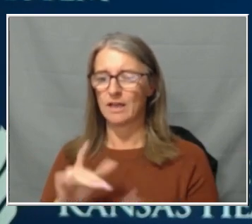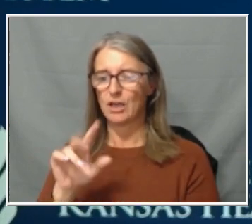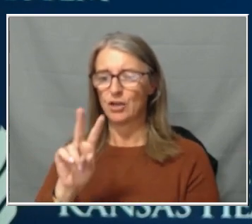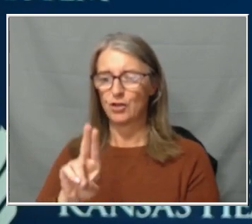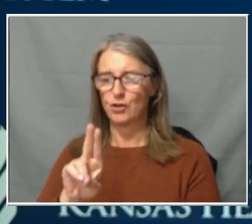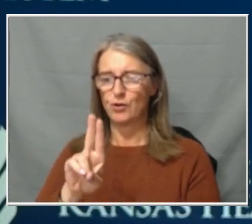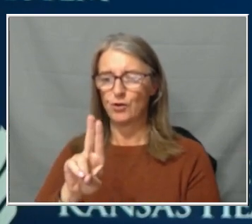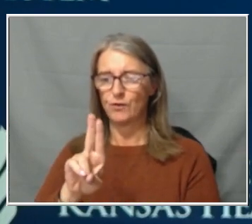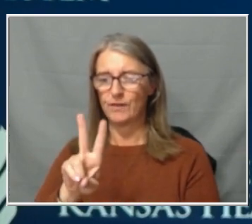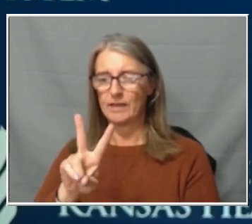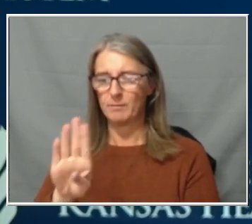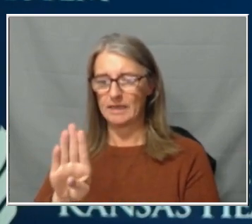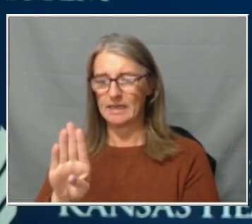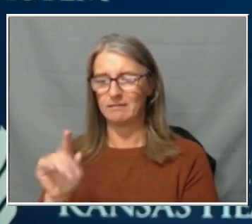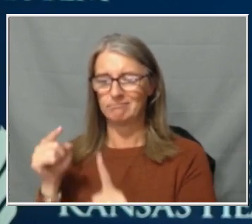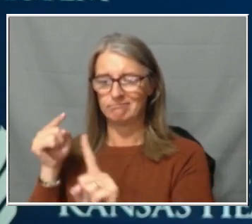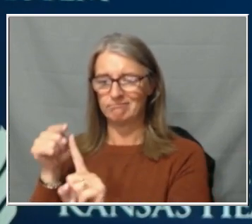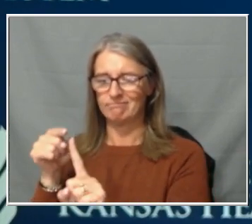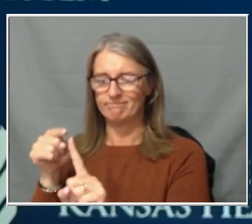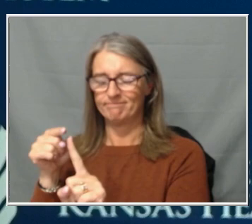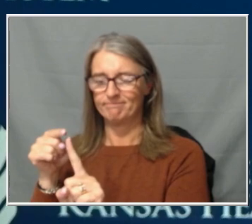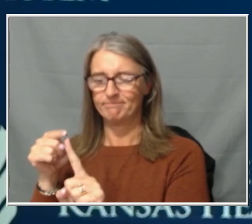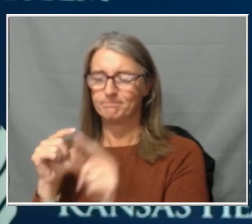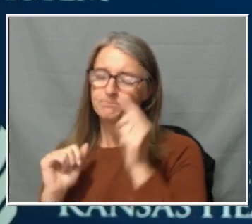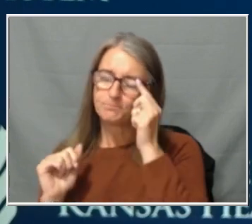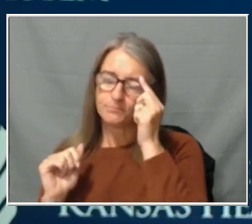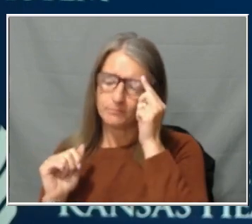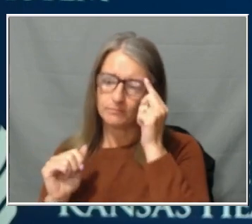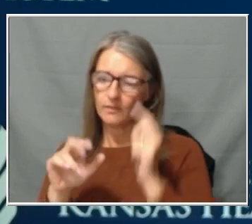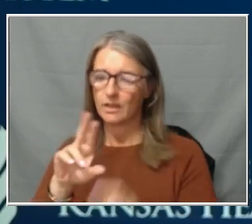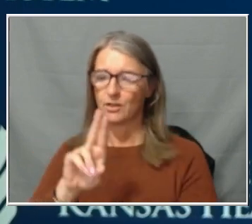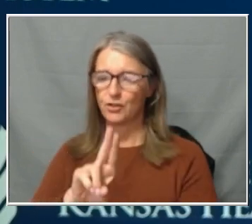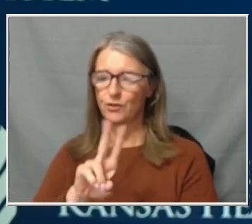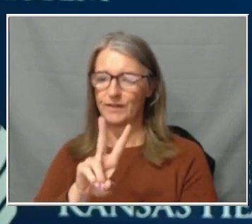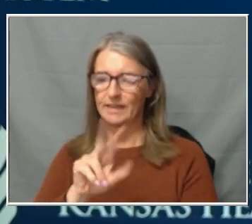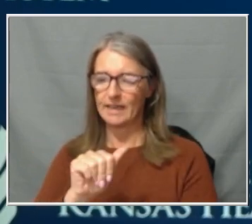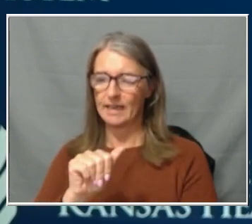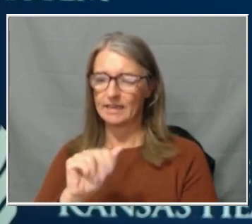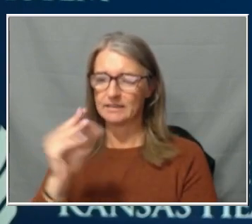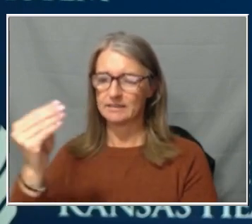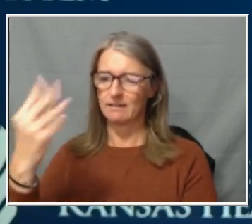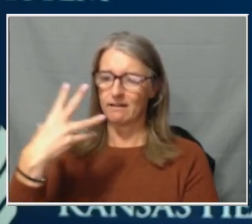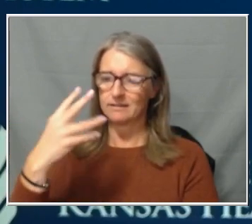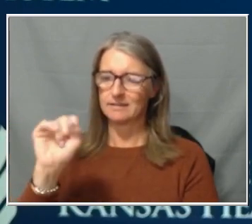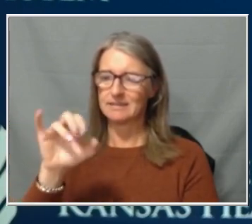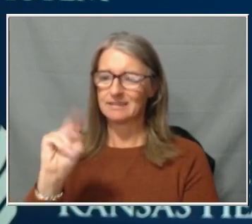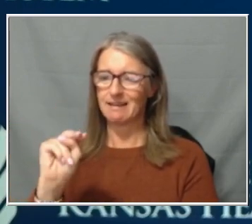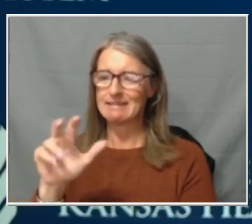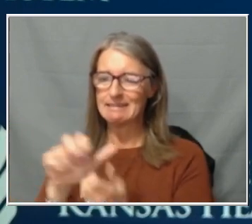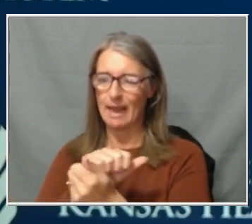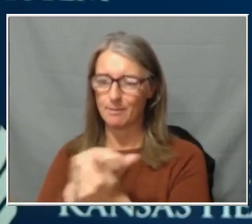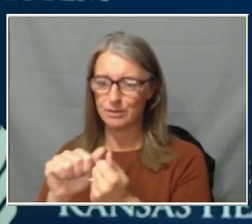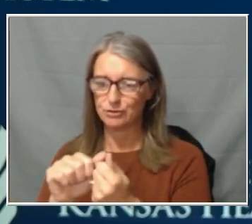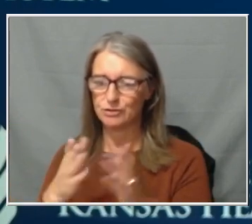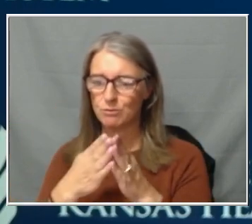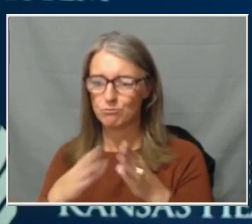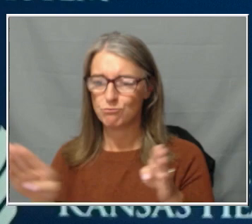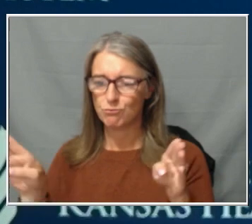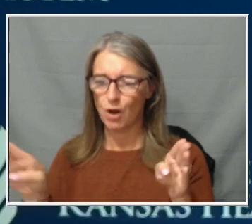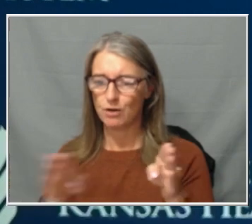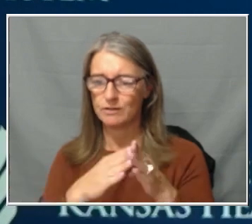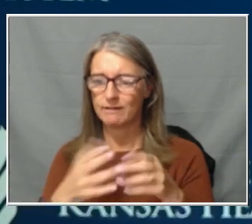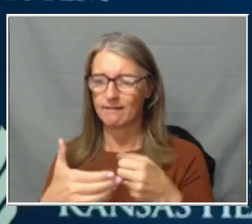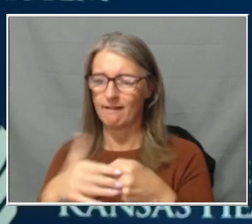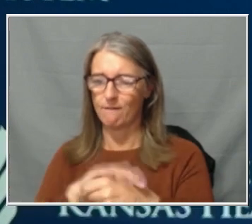the greatest contribution is UVB, but UVA really causes sun damage as well. So when we talk about a broad spectrum, it covers